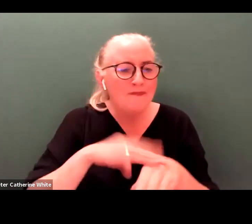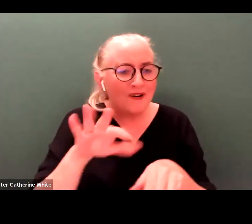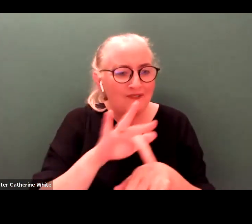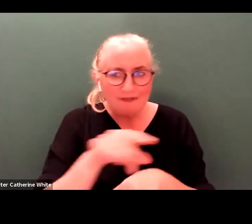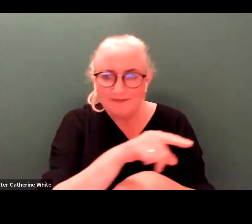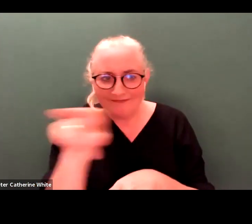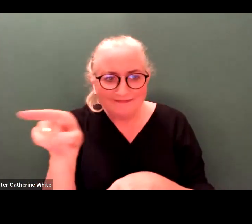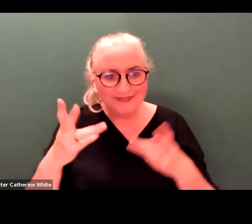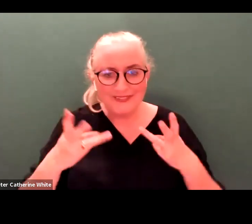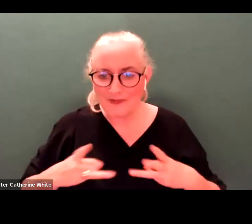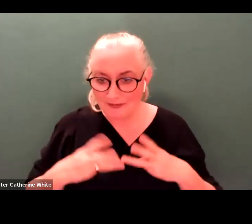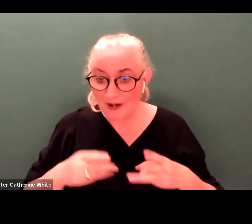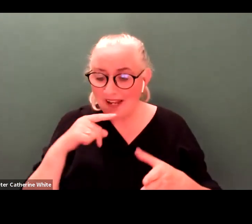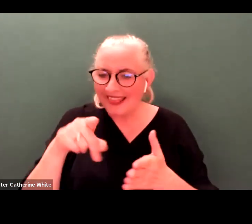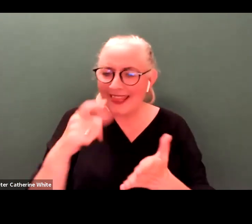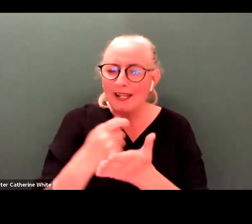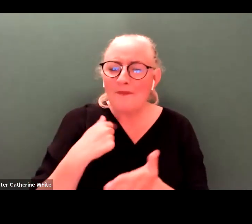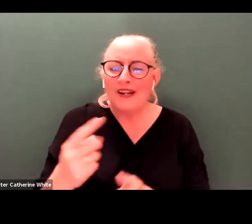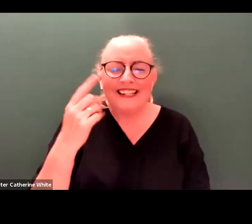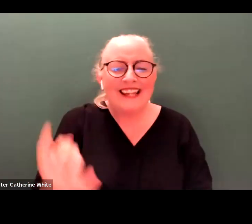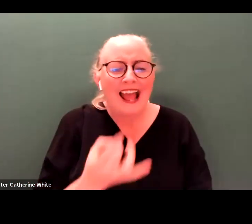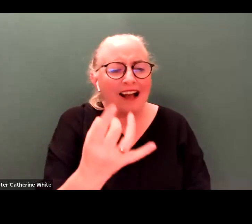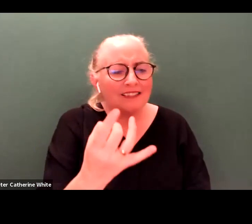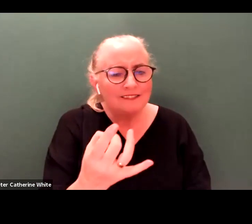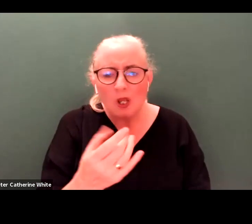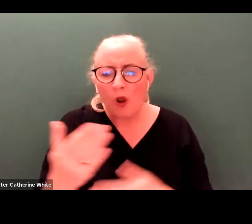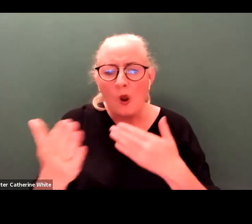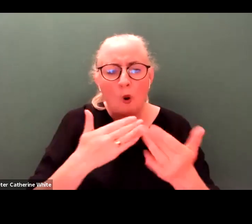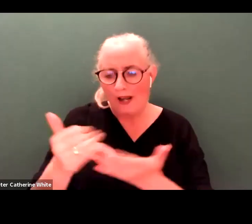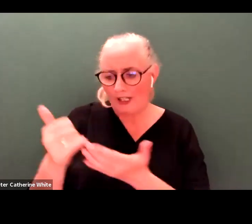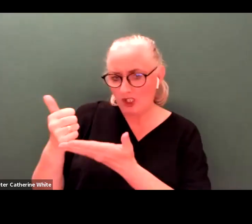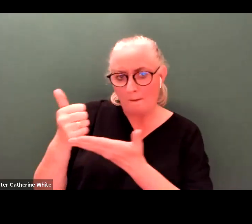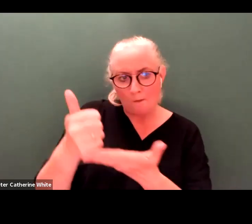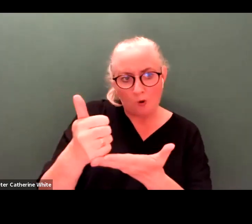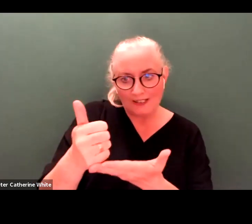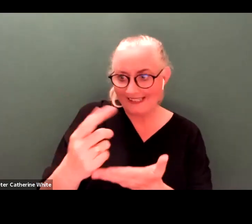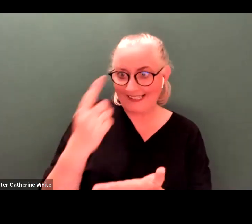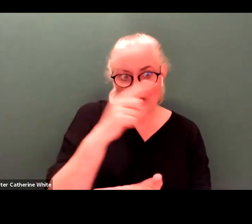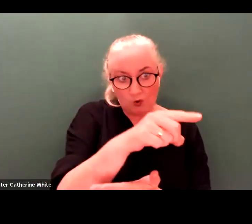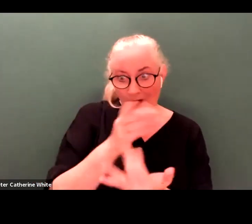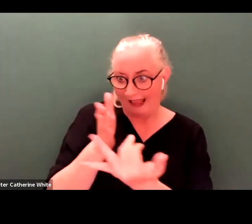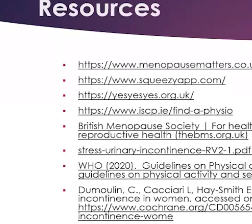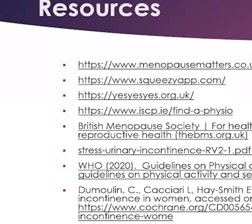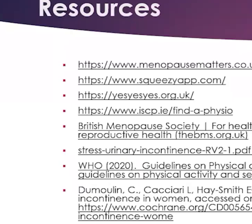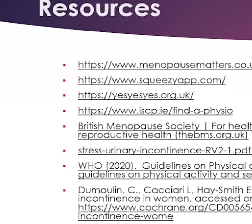So this time we asked them the question, what supports did you access?